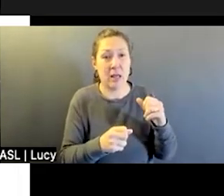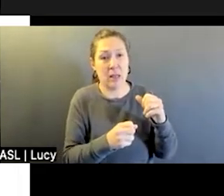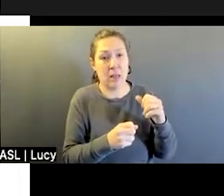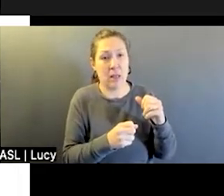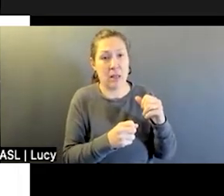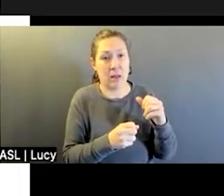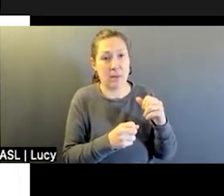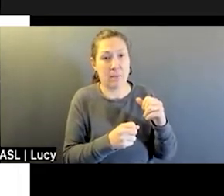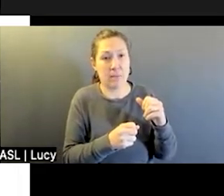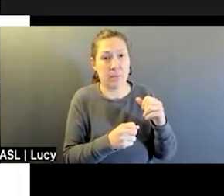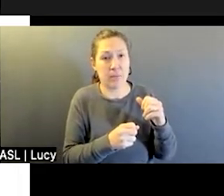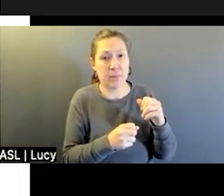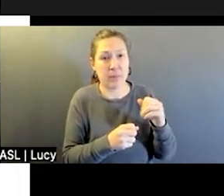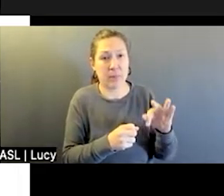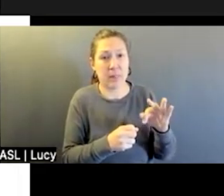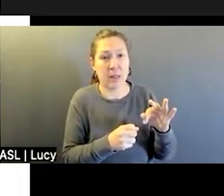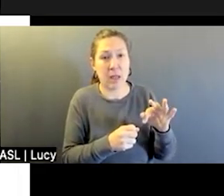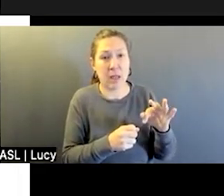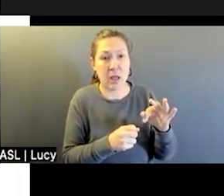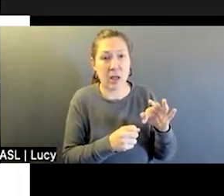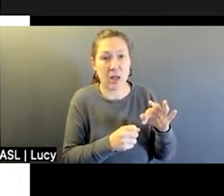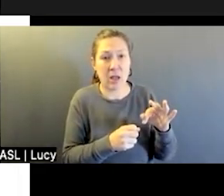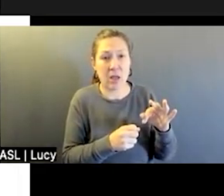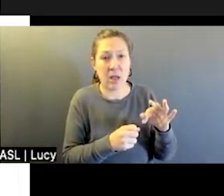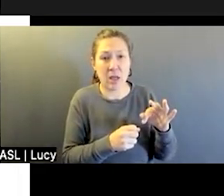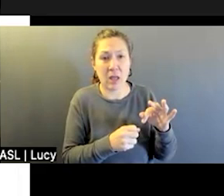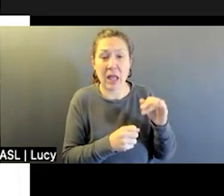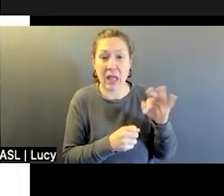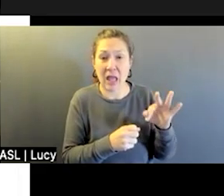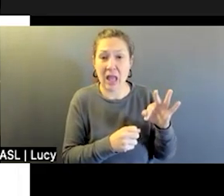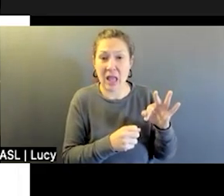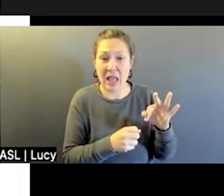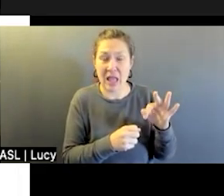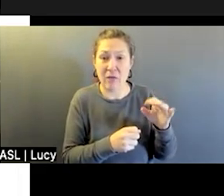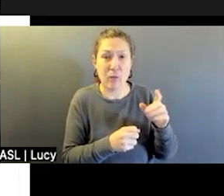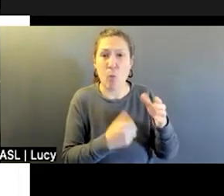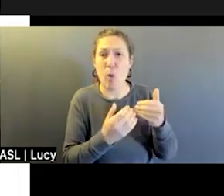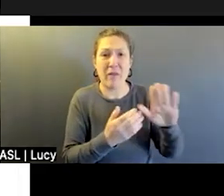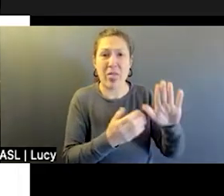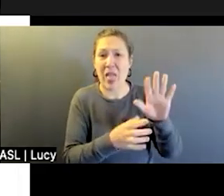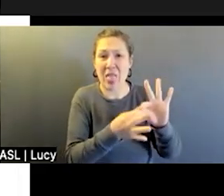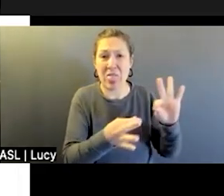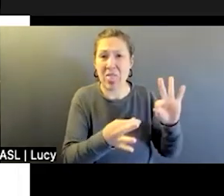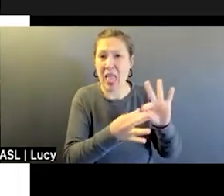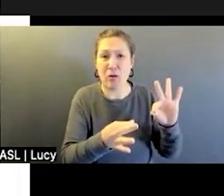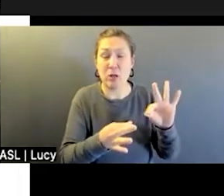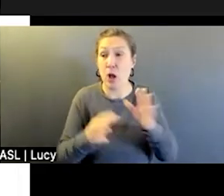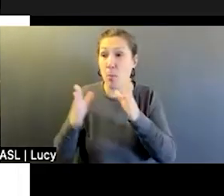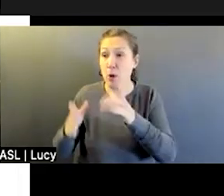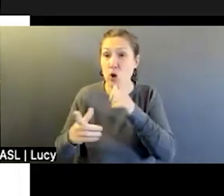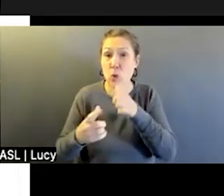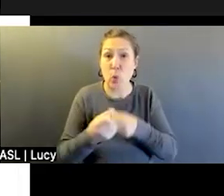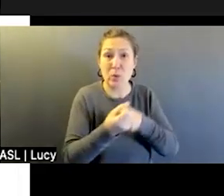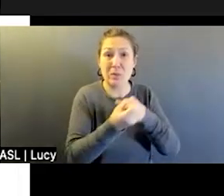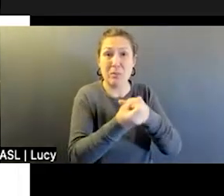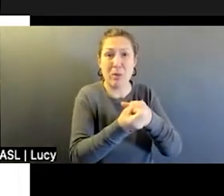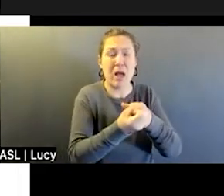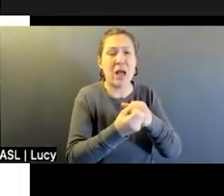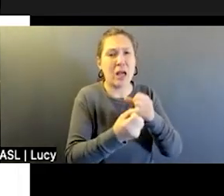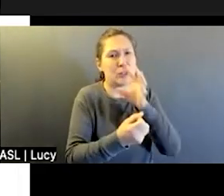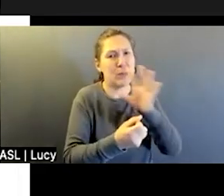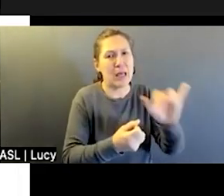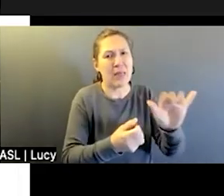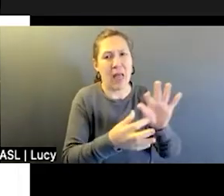and the person who assists the passenger should speak that language. English is generally compulsory, but there are so